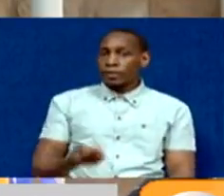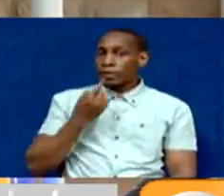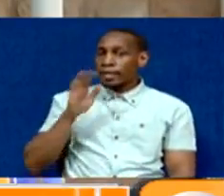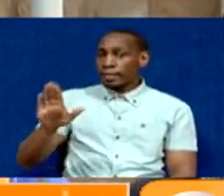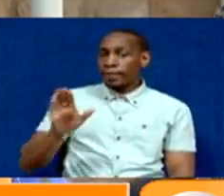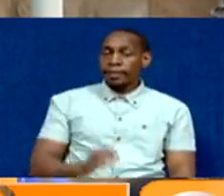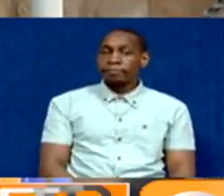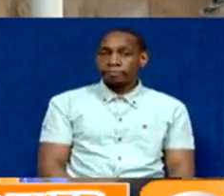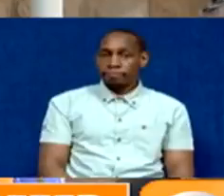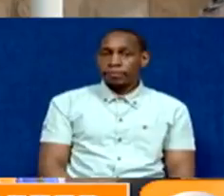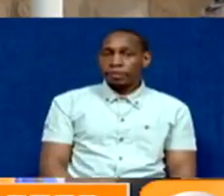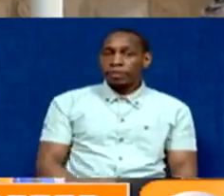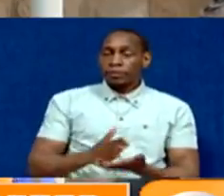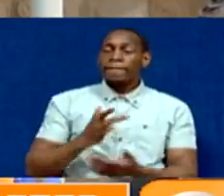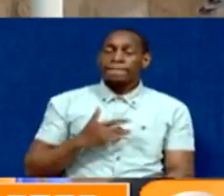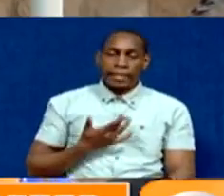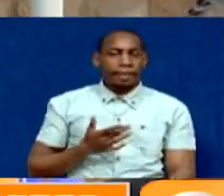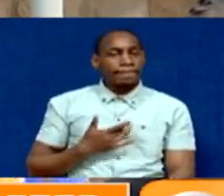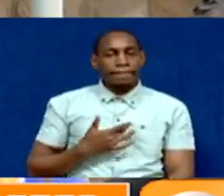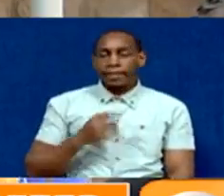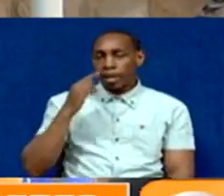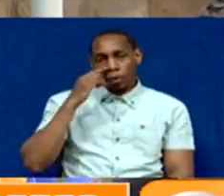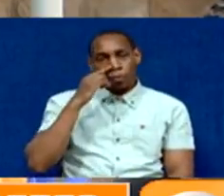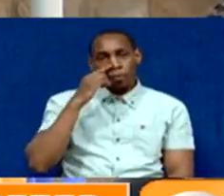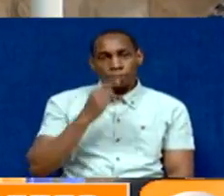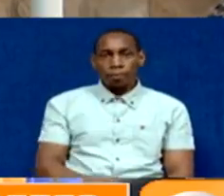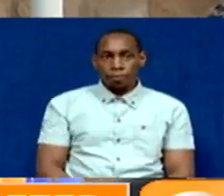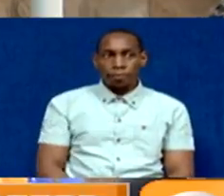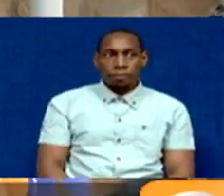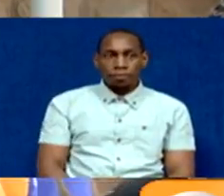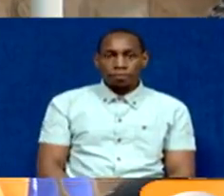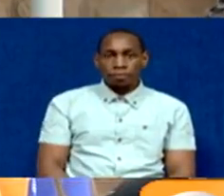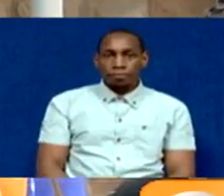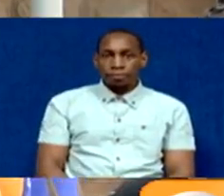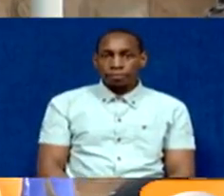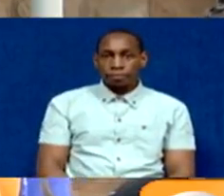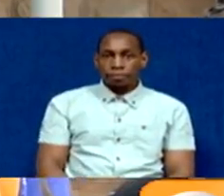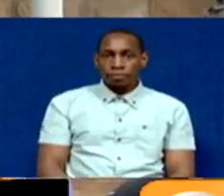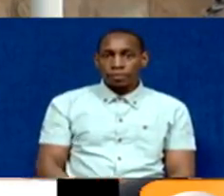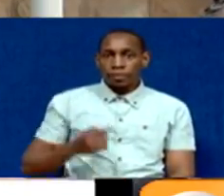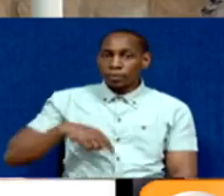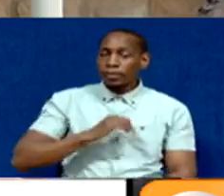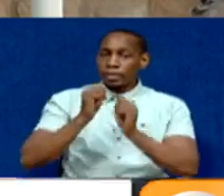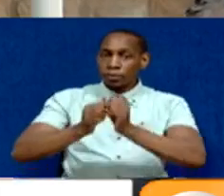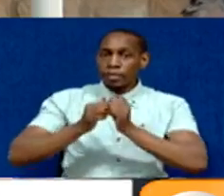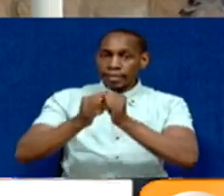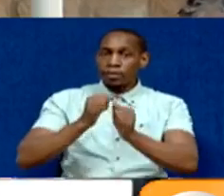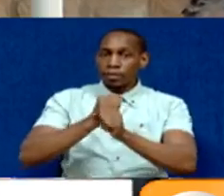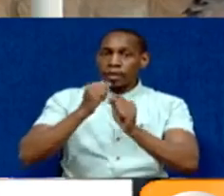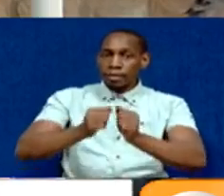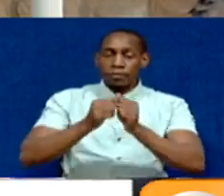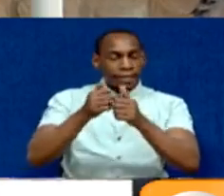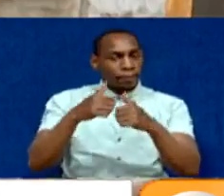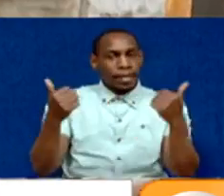Tunamwambia akuwe anajihisi kuwa nyumbani, kama tuko pamoja